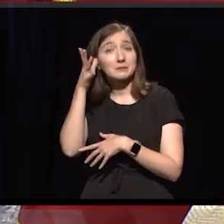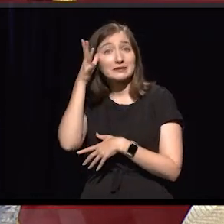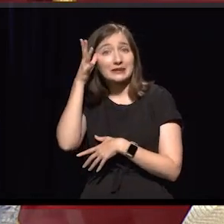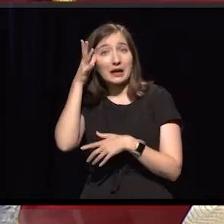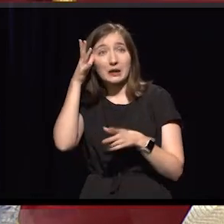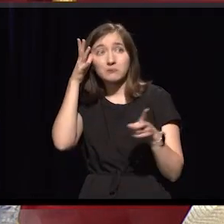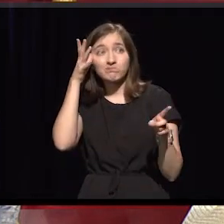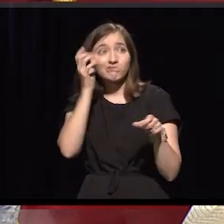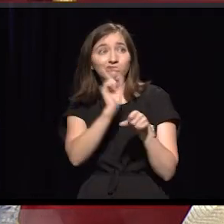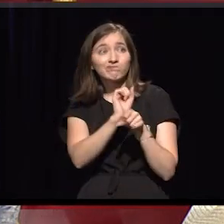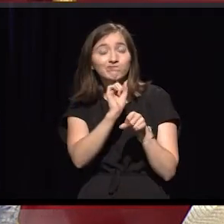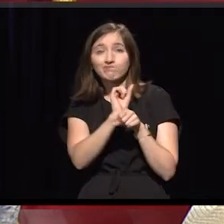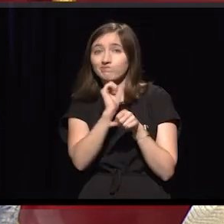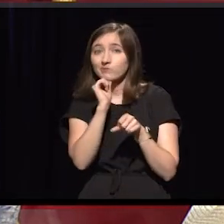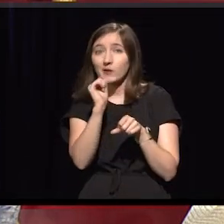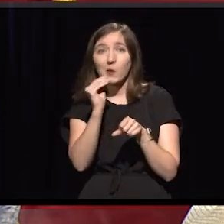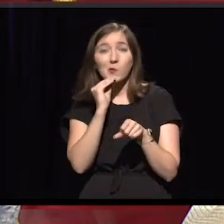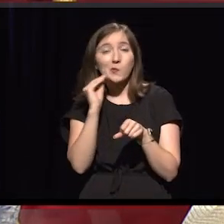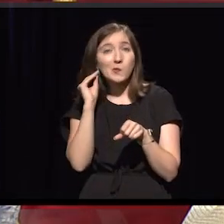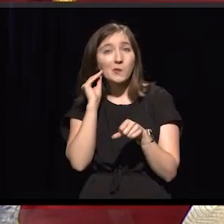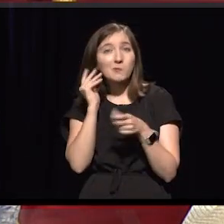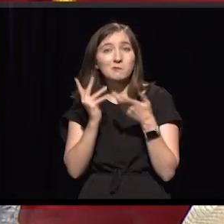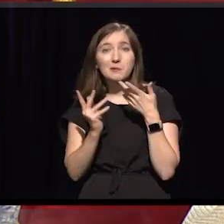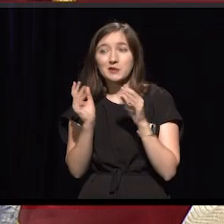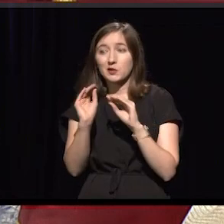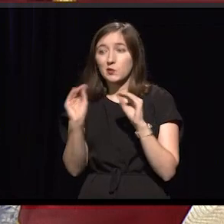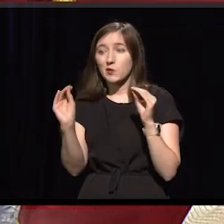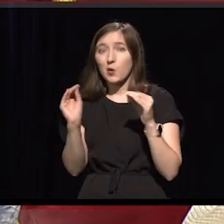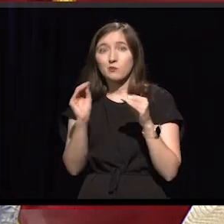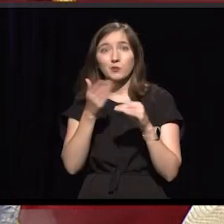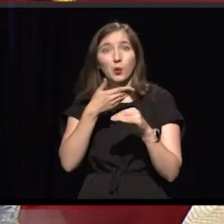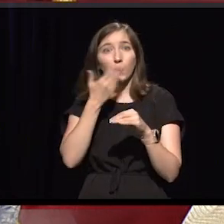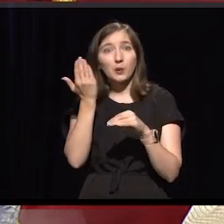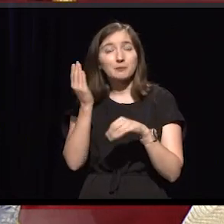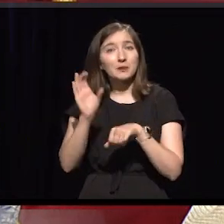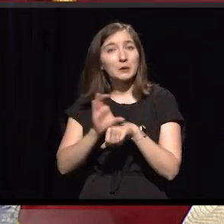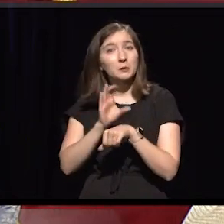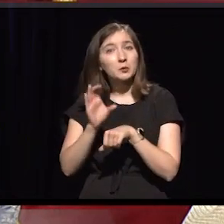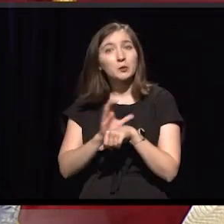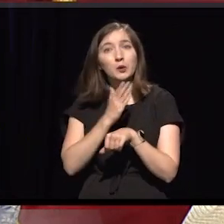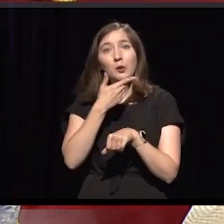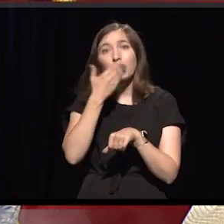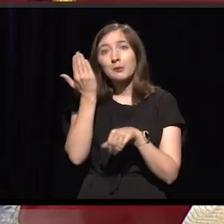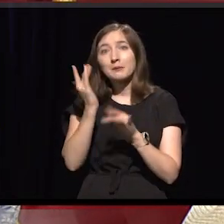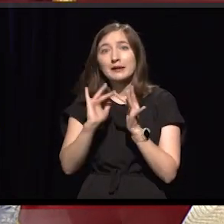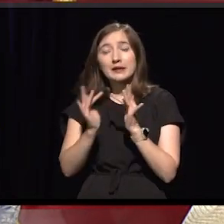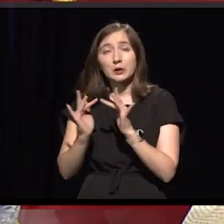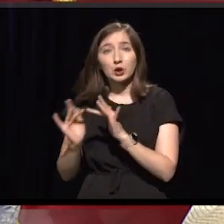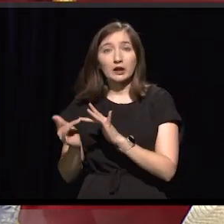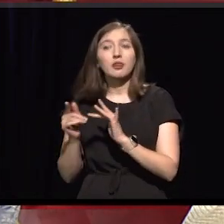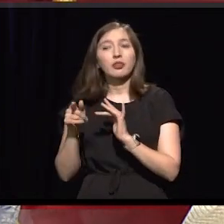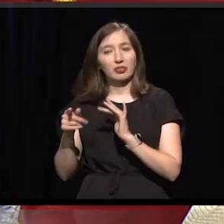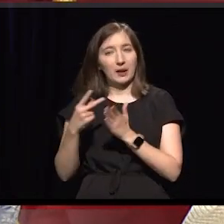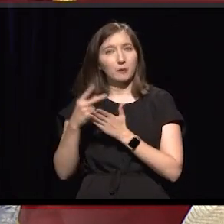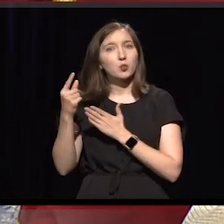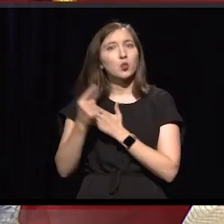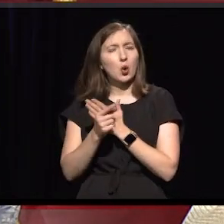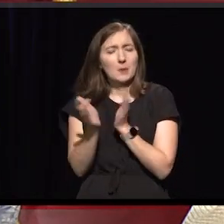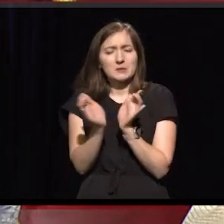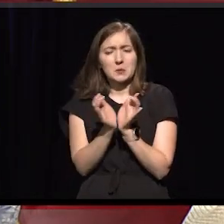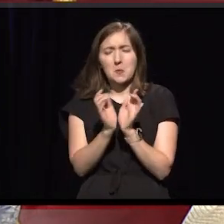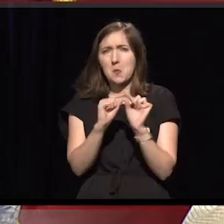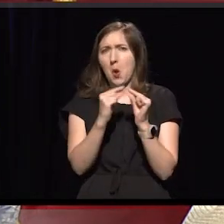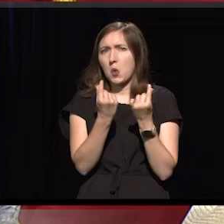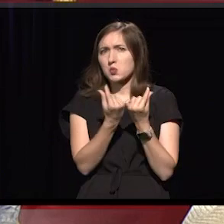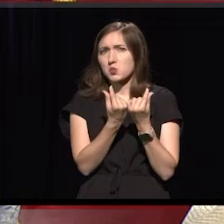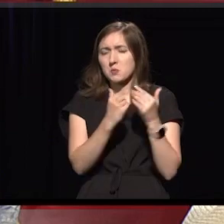have the right technology, I think they're going to offer a program where you can go to their facility in very small groups, no more